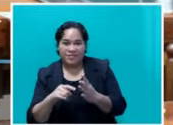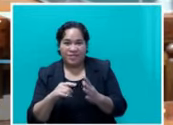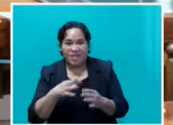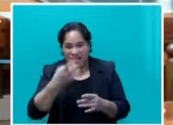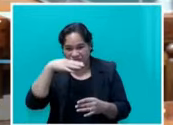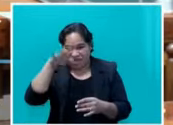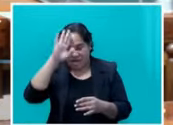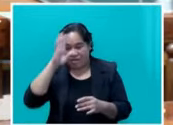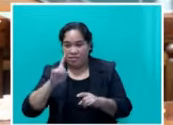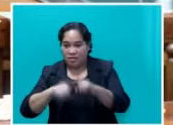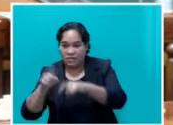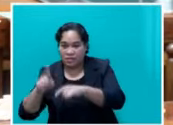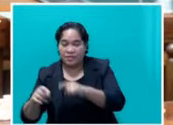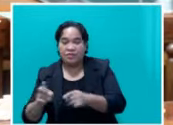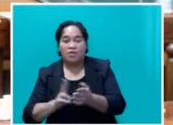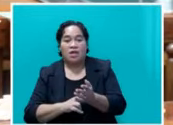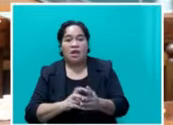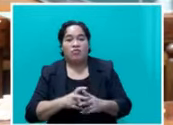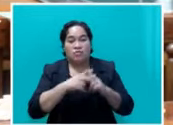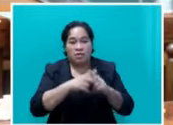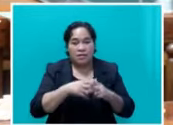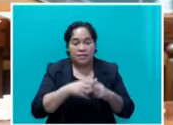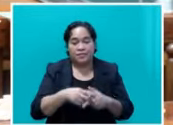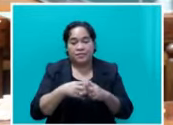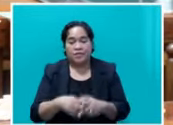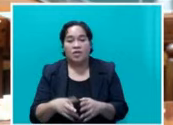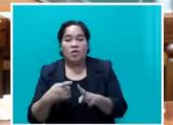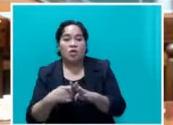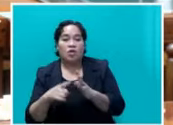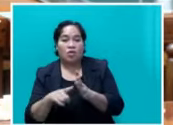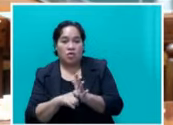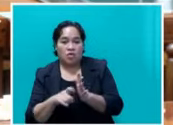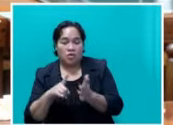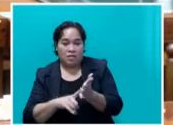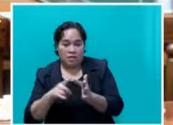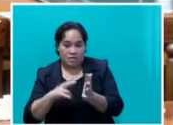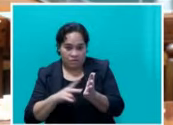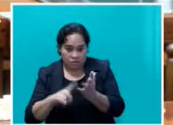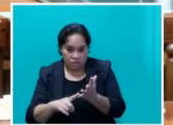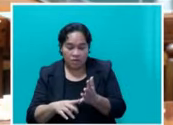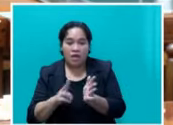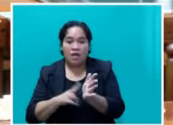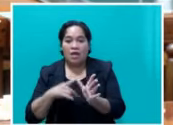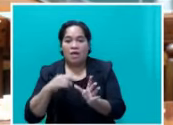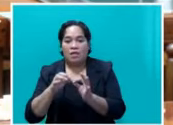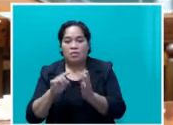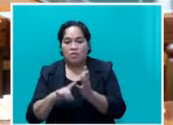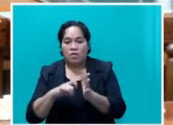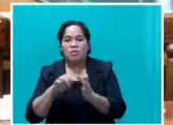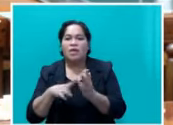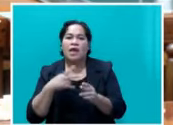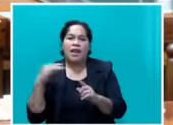turang nakalebo natuinan ronga, korolebu, naturang abundibalu, nabuke-buke, wanabundibalu natuinamosi,